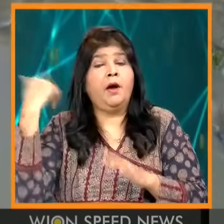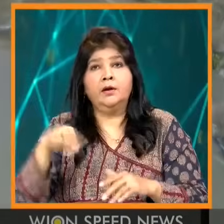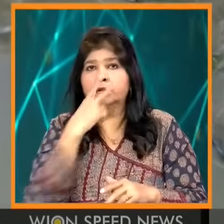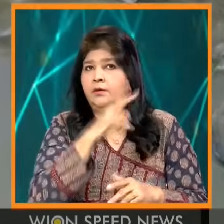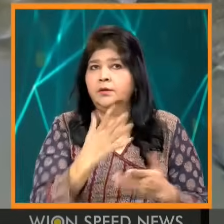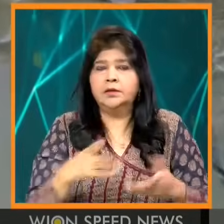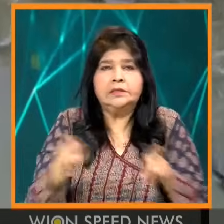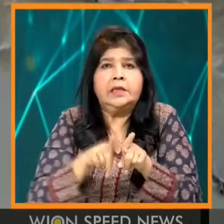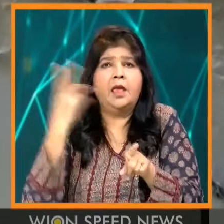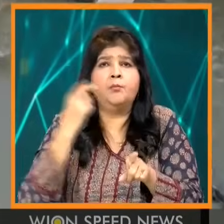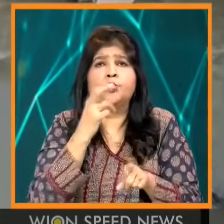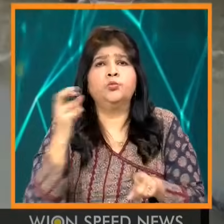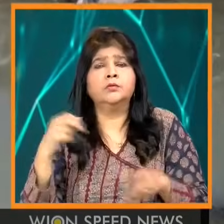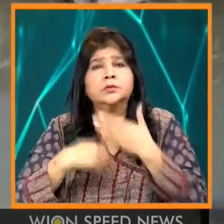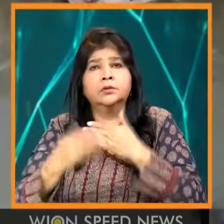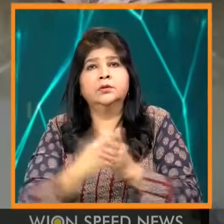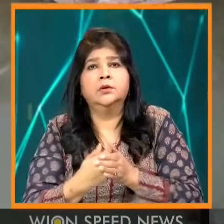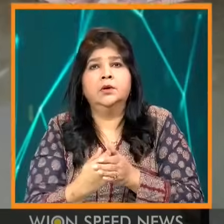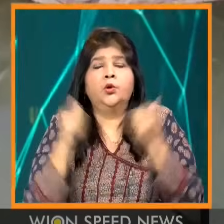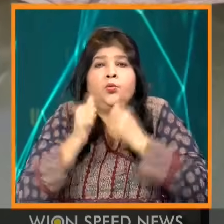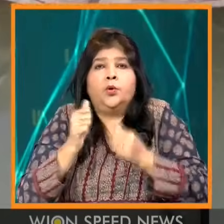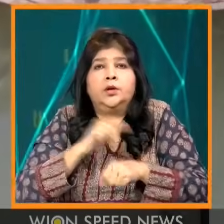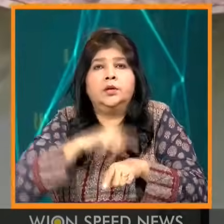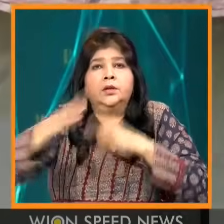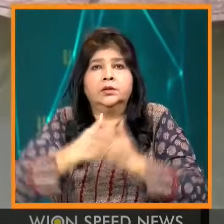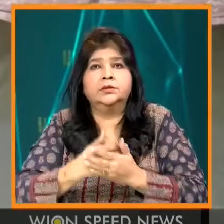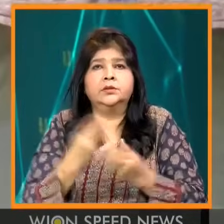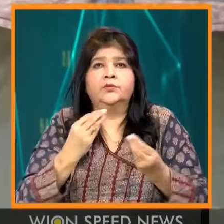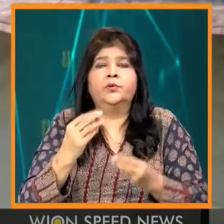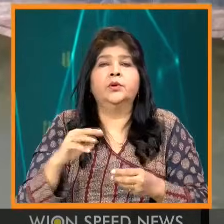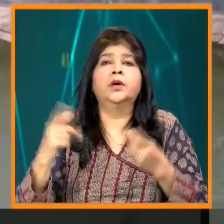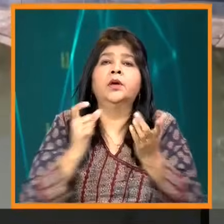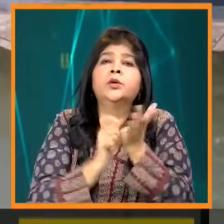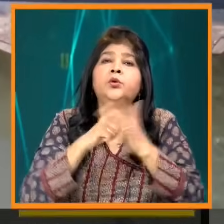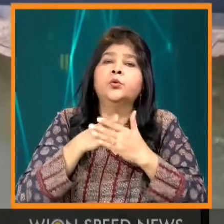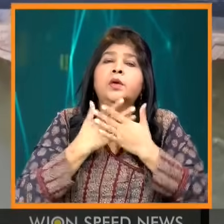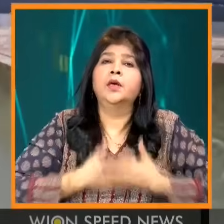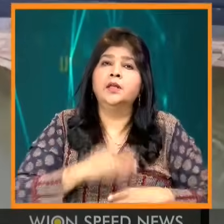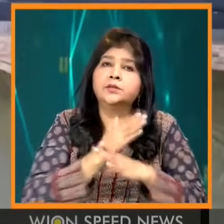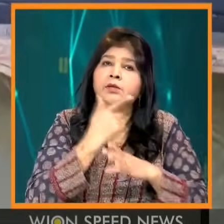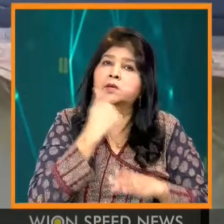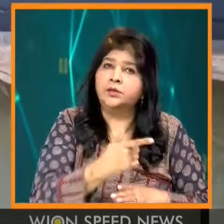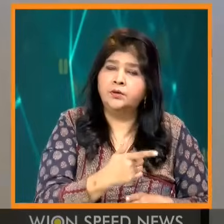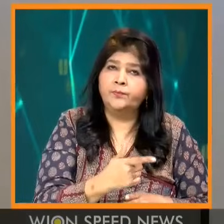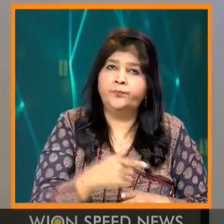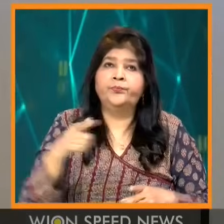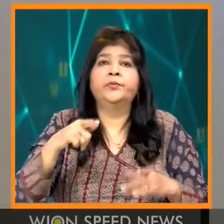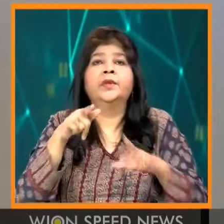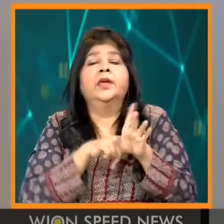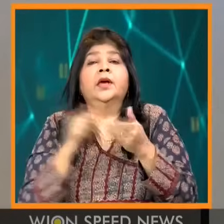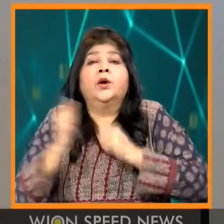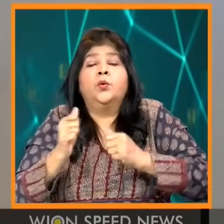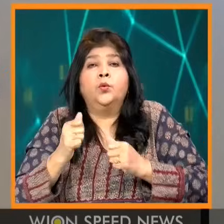since 2008. And colder temperatures are predicted for the next few days, with the UK Health Security Agency issuing a yellow cold